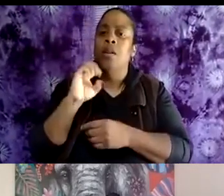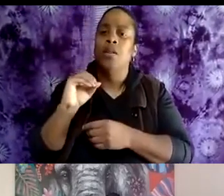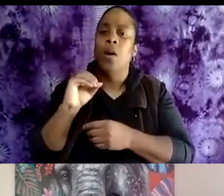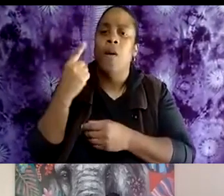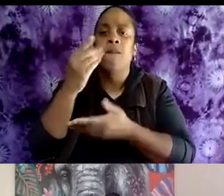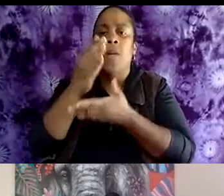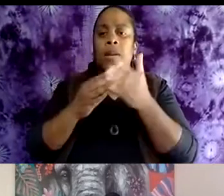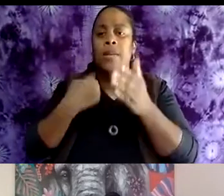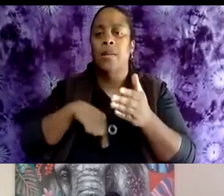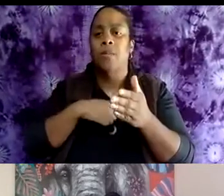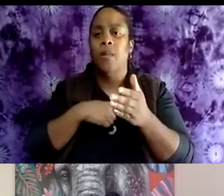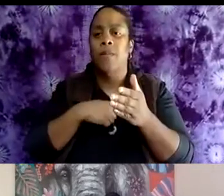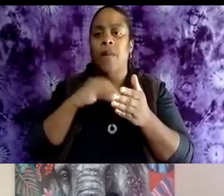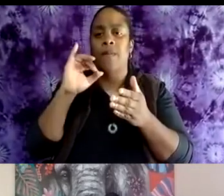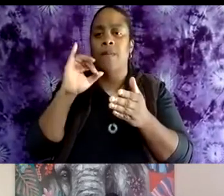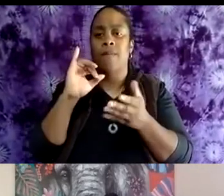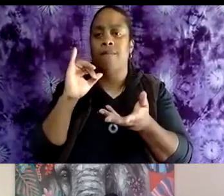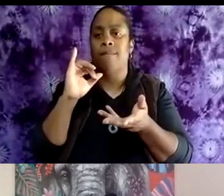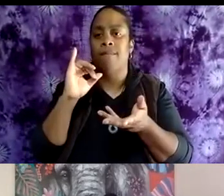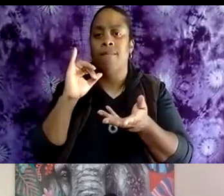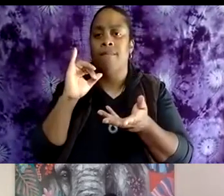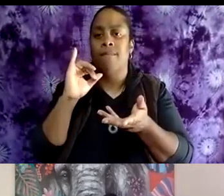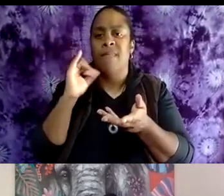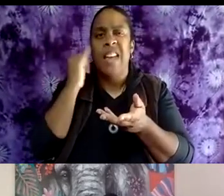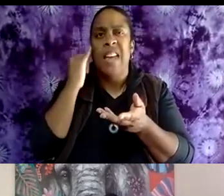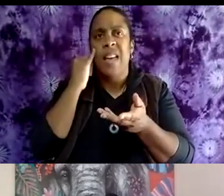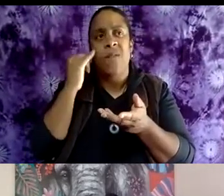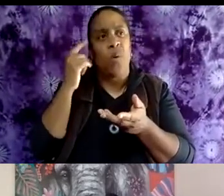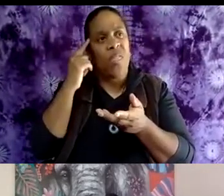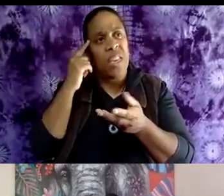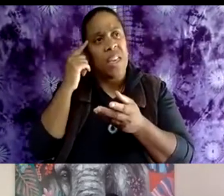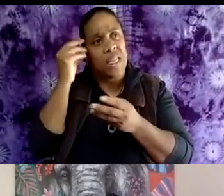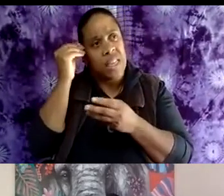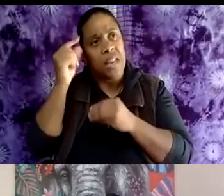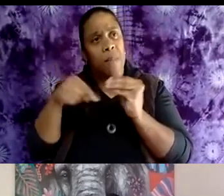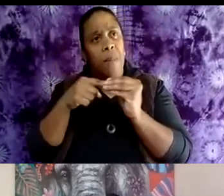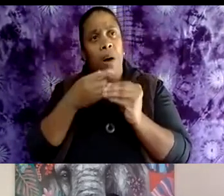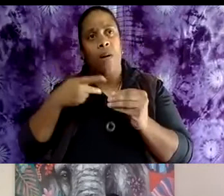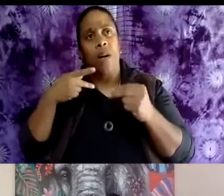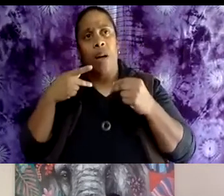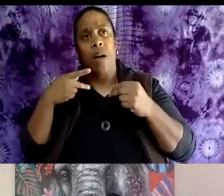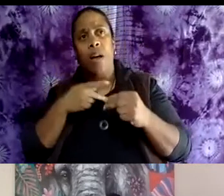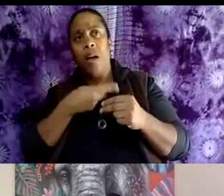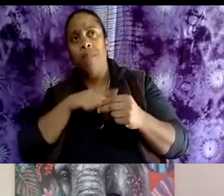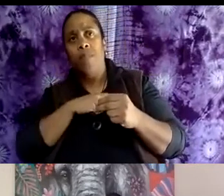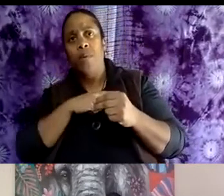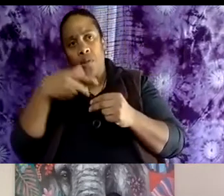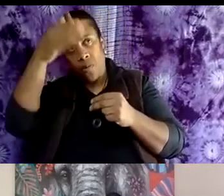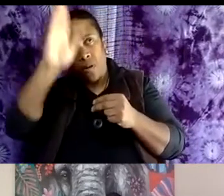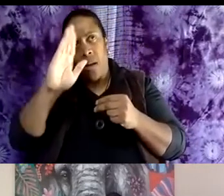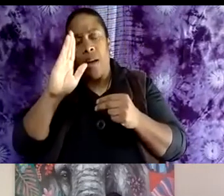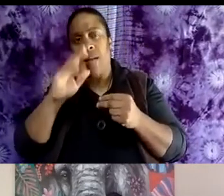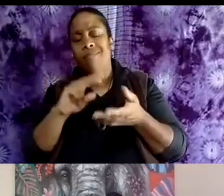course would be undercut by if we were thinking of a personal God, because the personal God that we are familiar with is